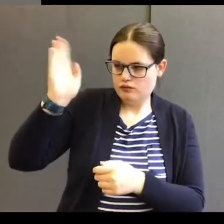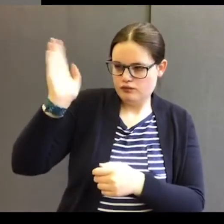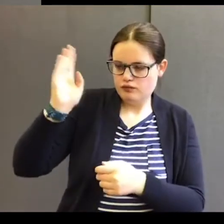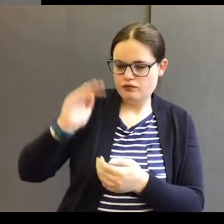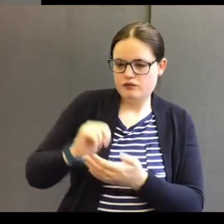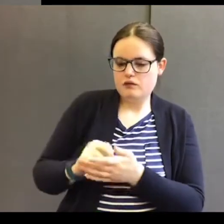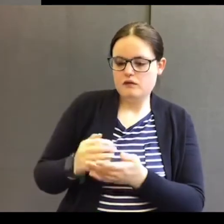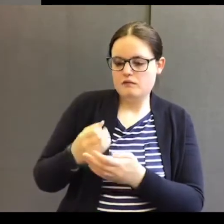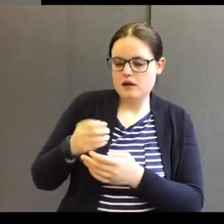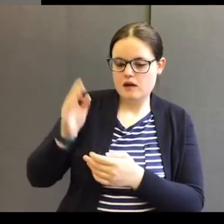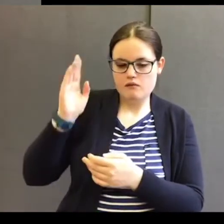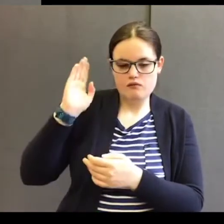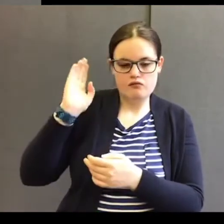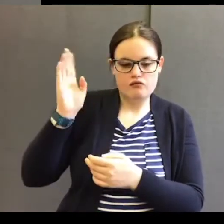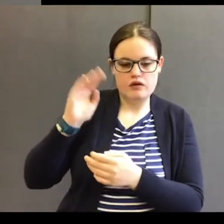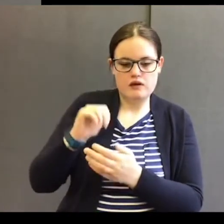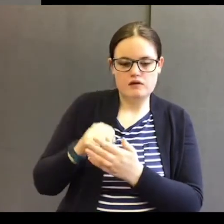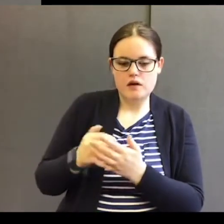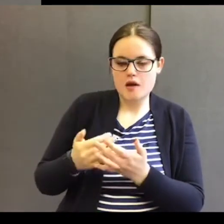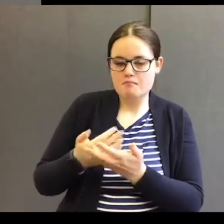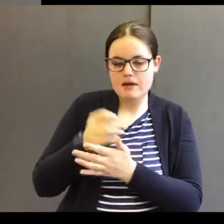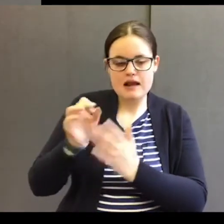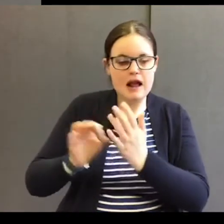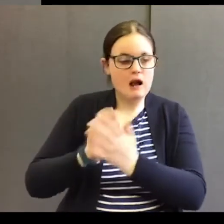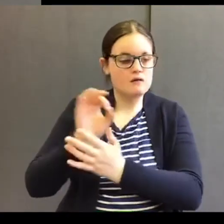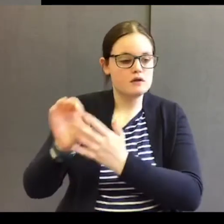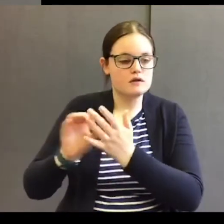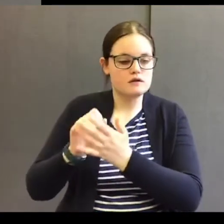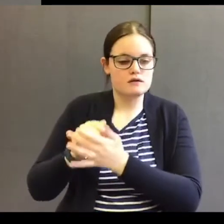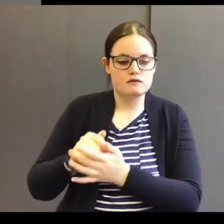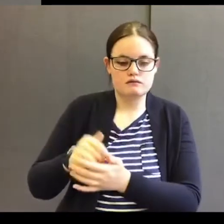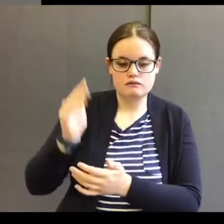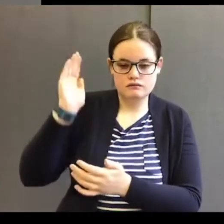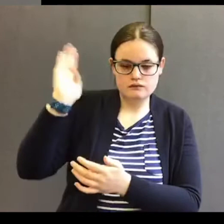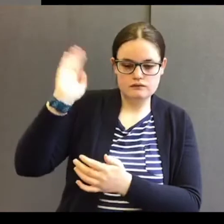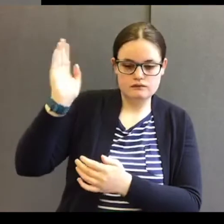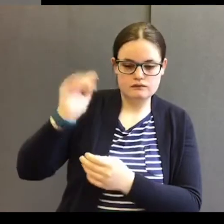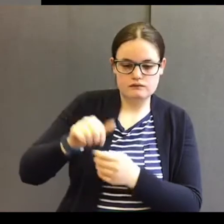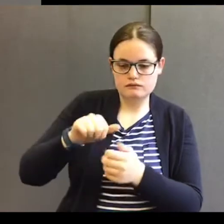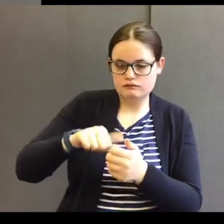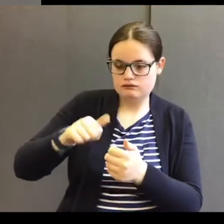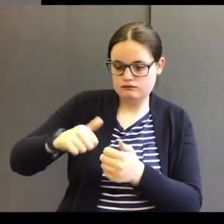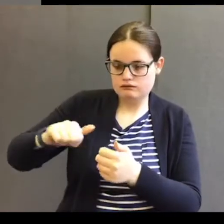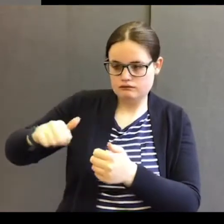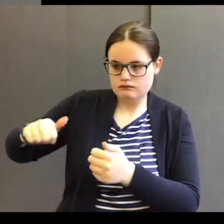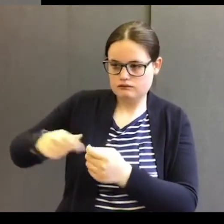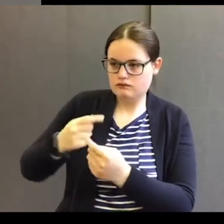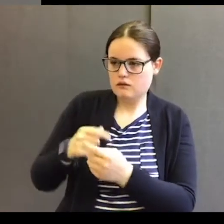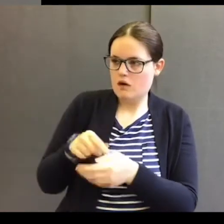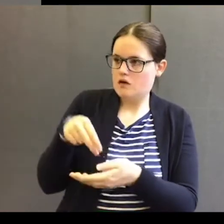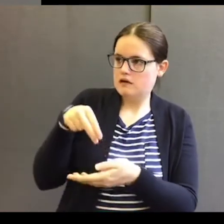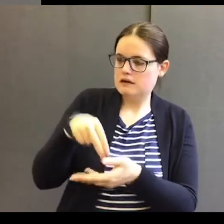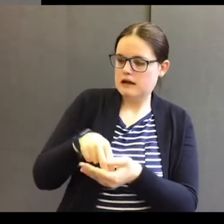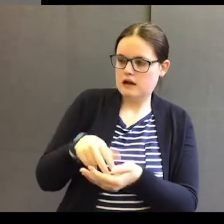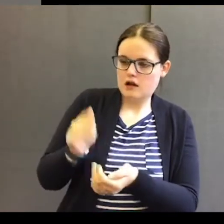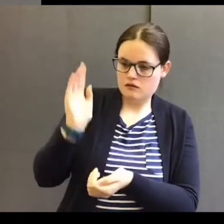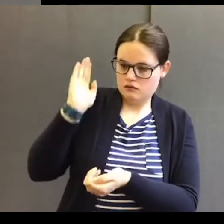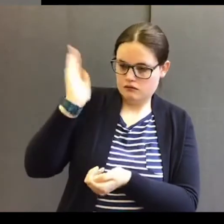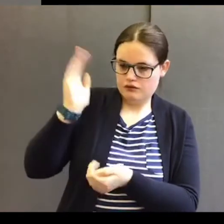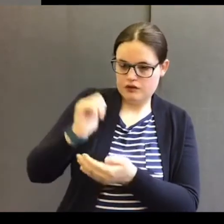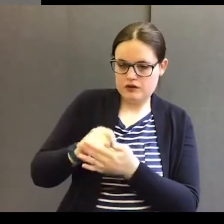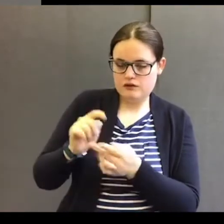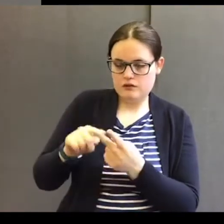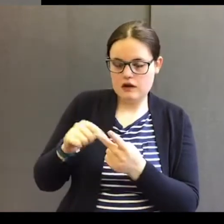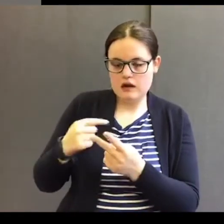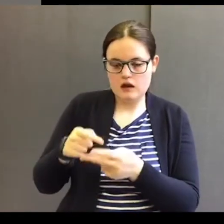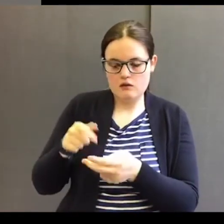would have preached. They would have preached for many hours, one after the other. One would stand